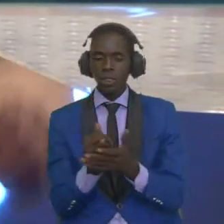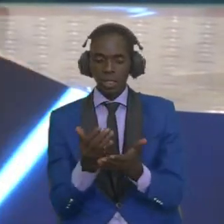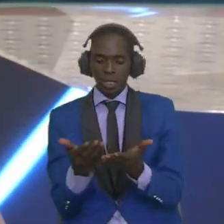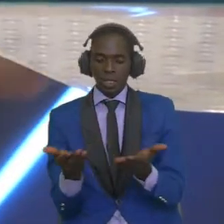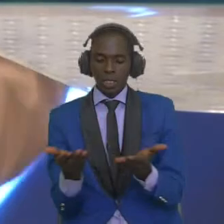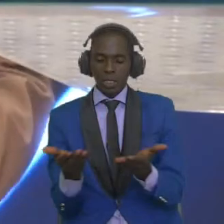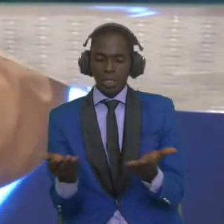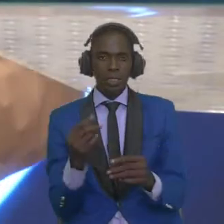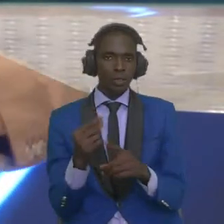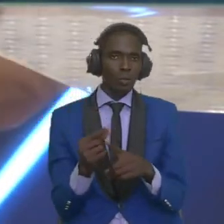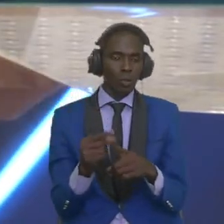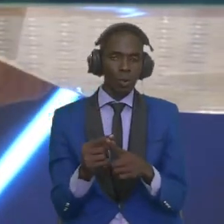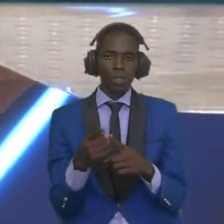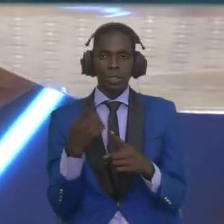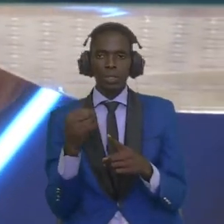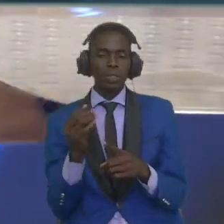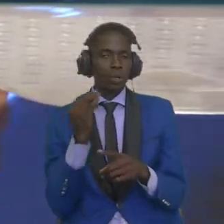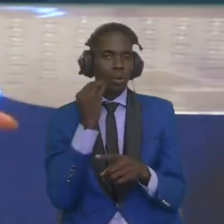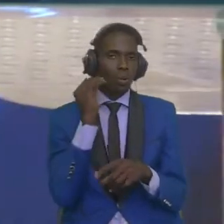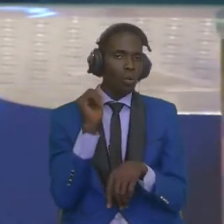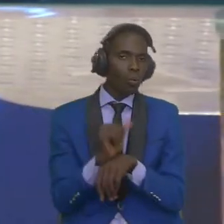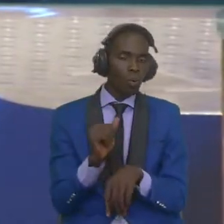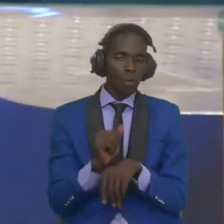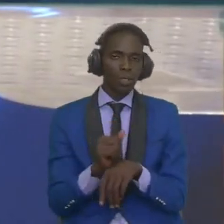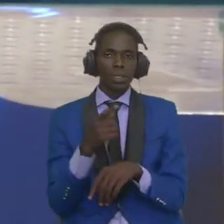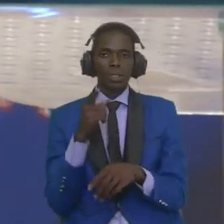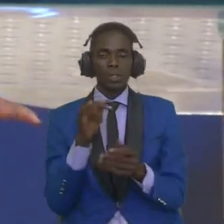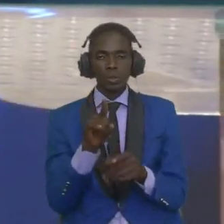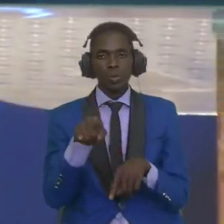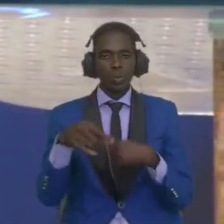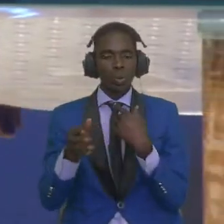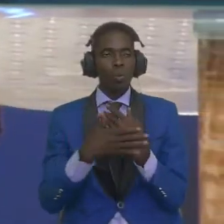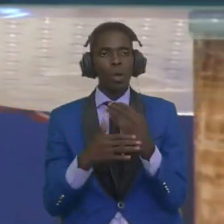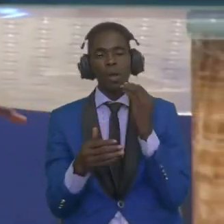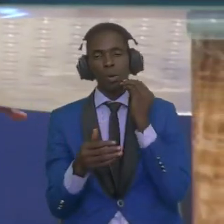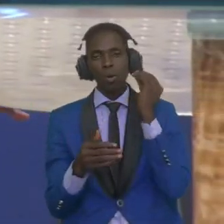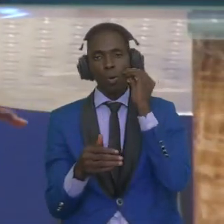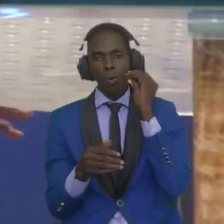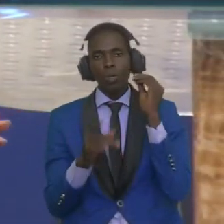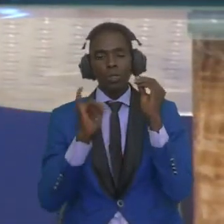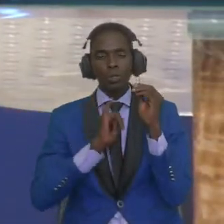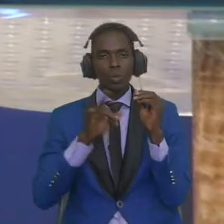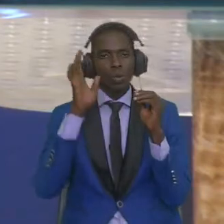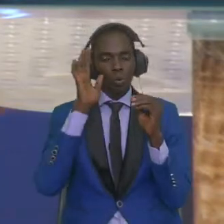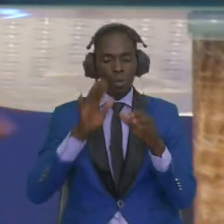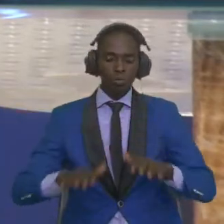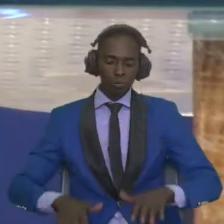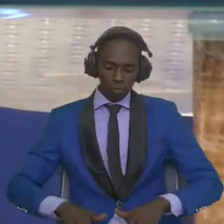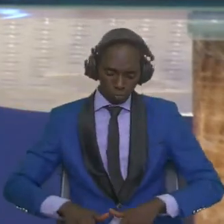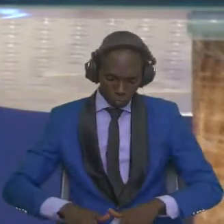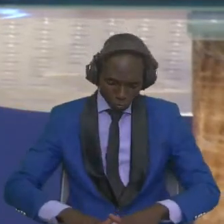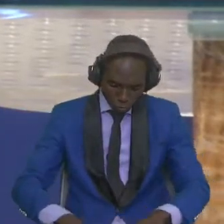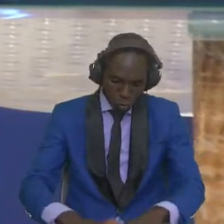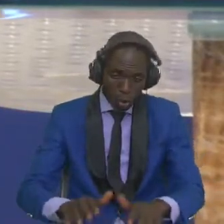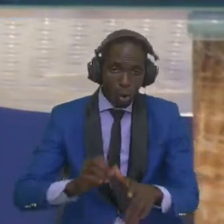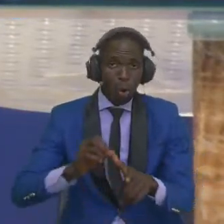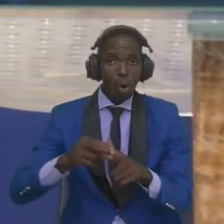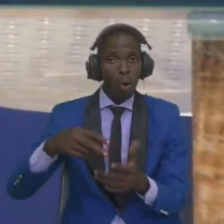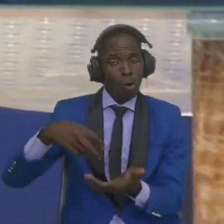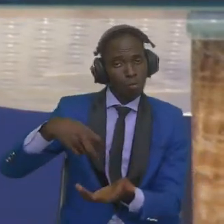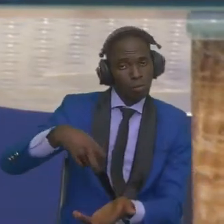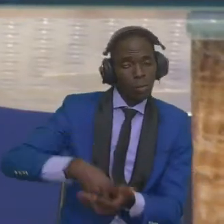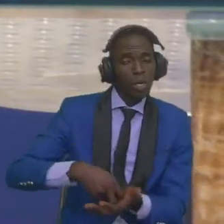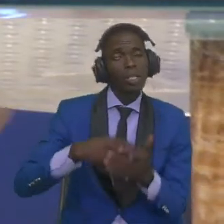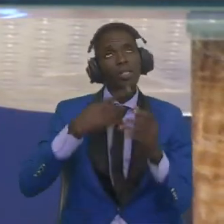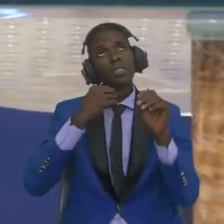duty, here is the assignment, you go back home and you lie on your face, or you get on your knees and you